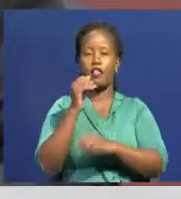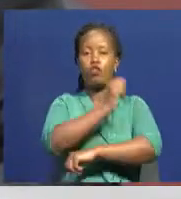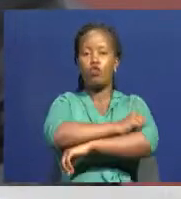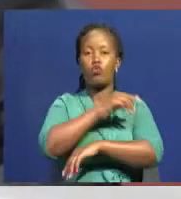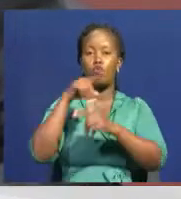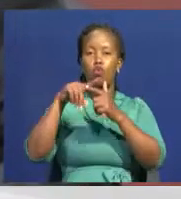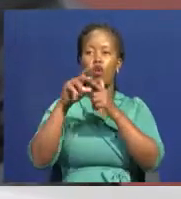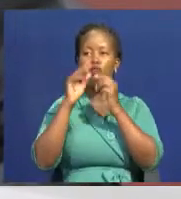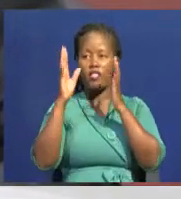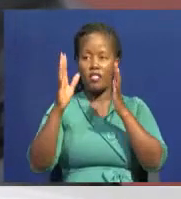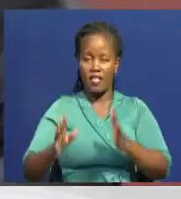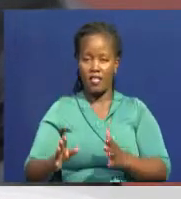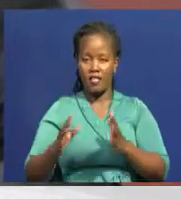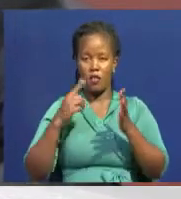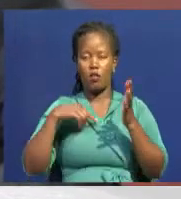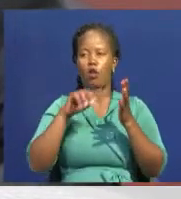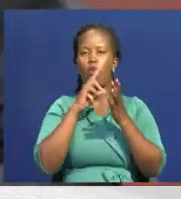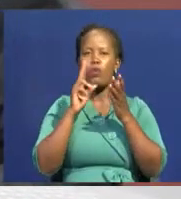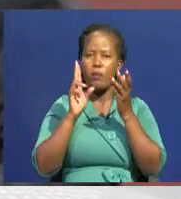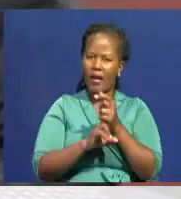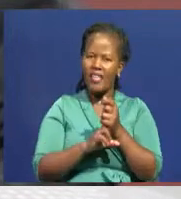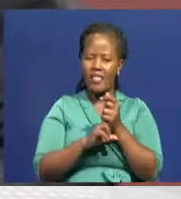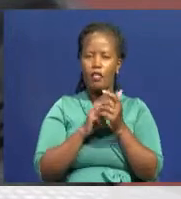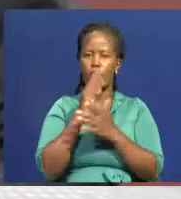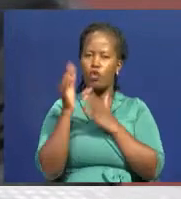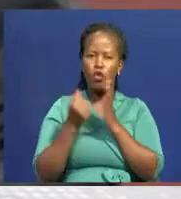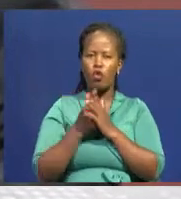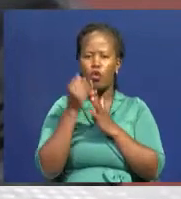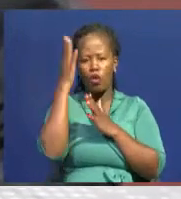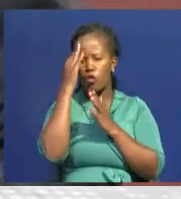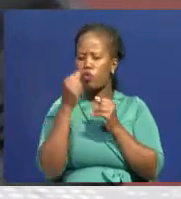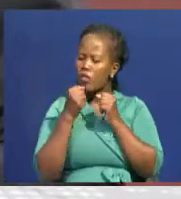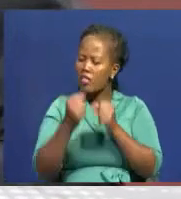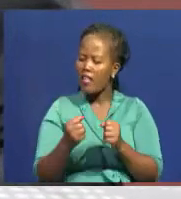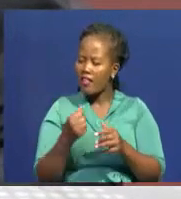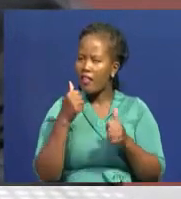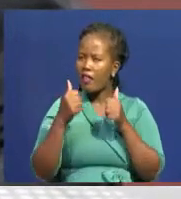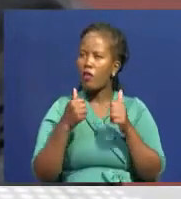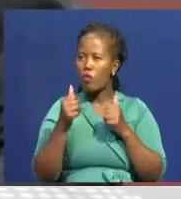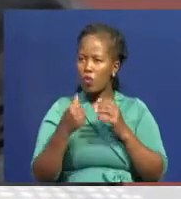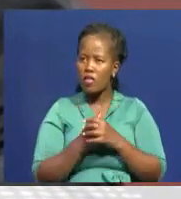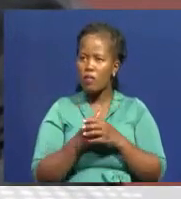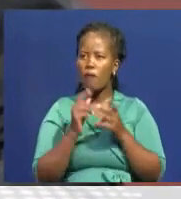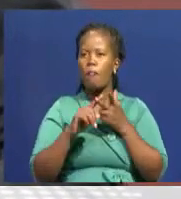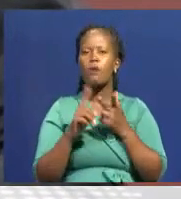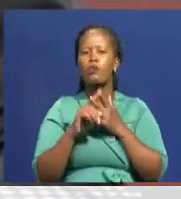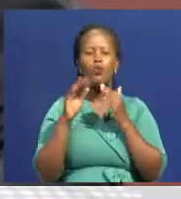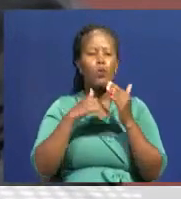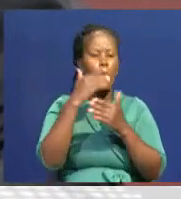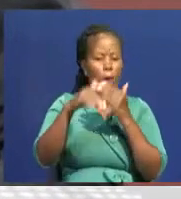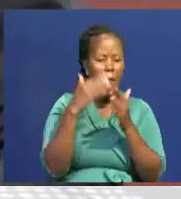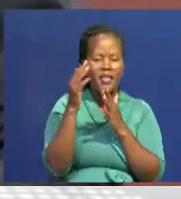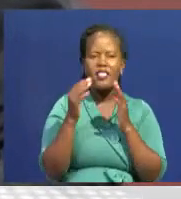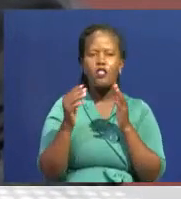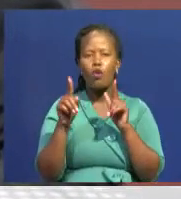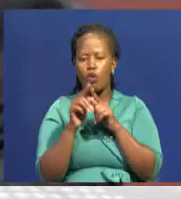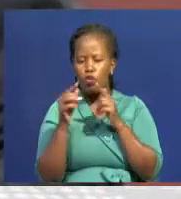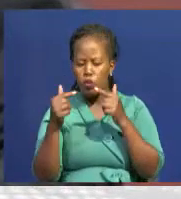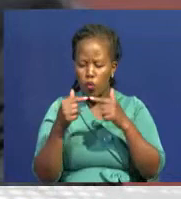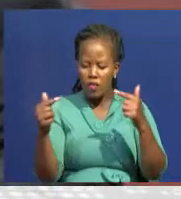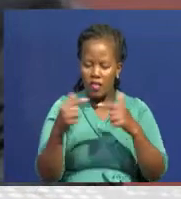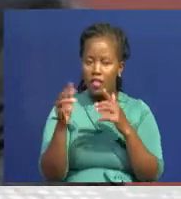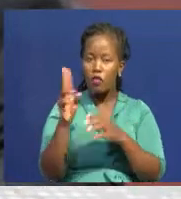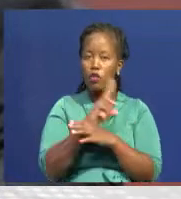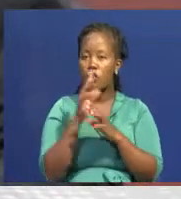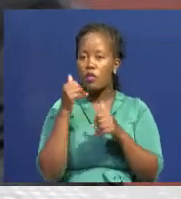partner with all these things to test what's the strength of the cement that is being used, what's the strength of the material, the steel that is coming in.